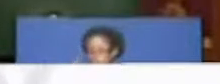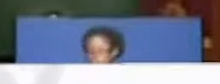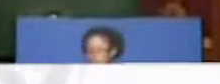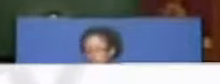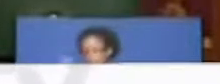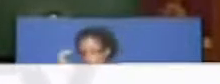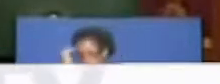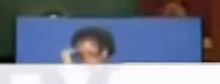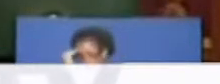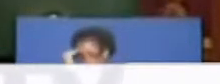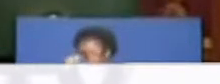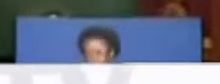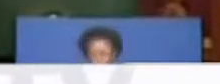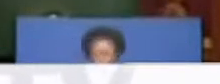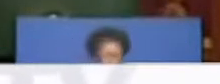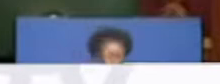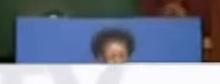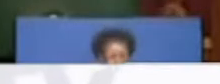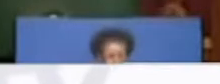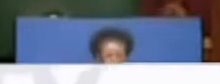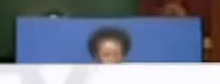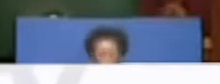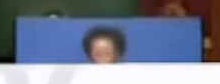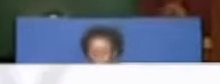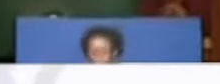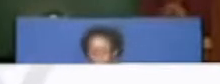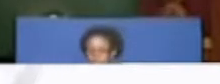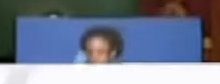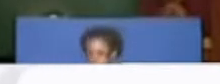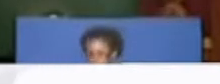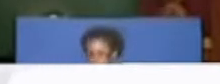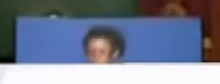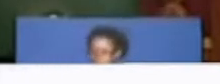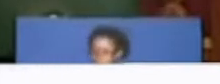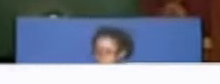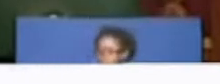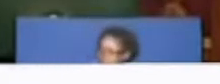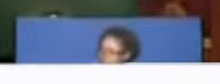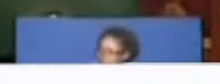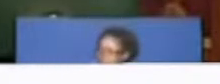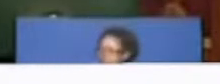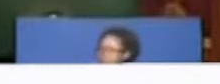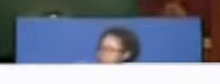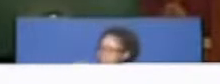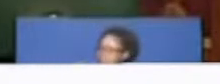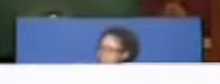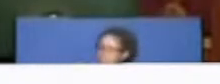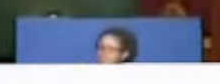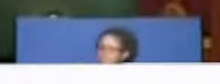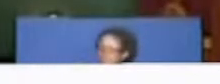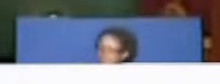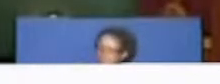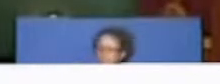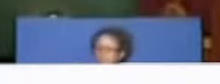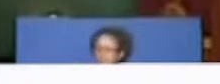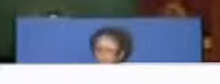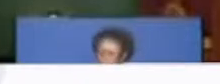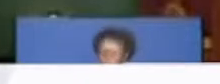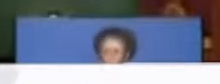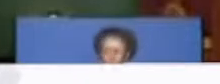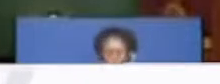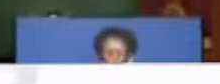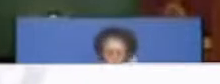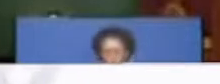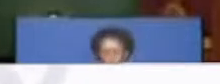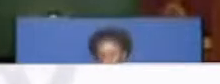an additional 10,000 teachers and 1,000 ICT interns to support digital learning and the